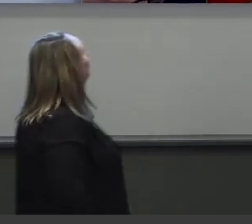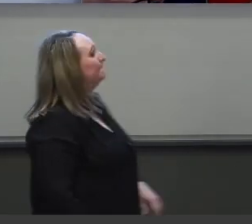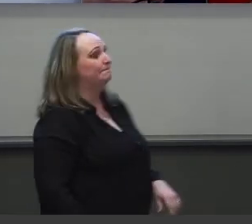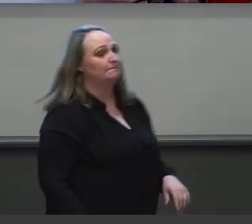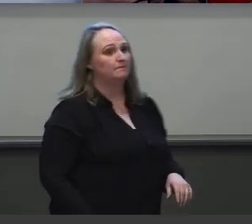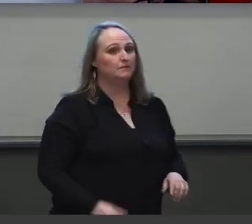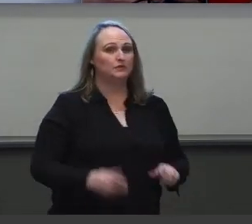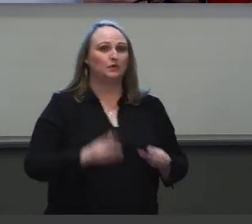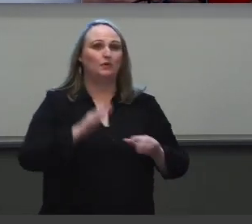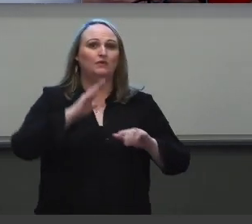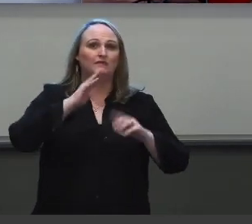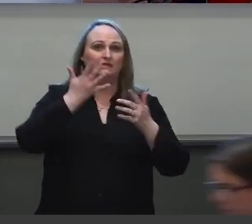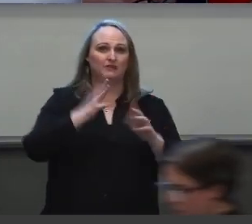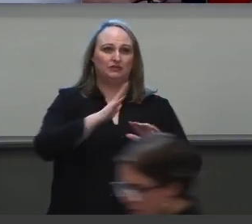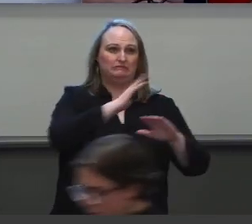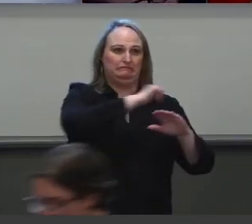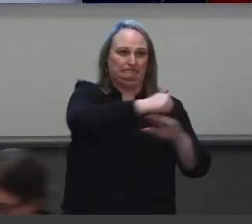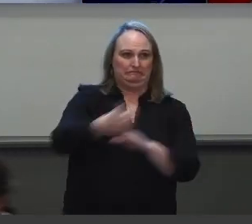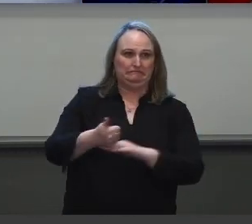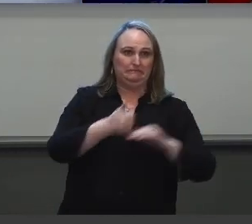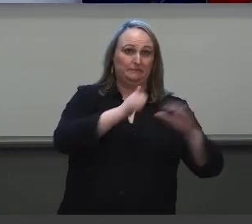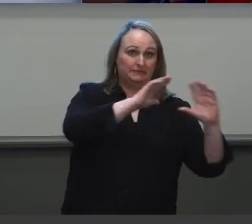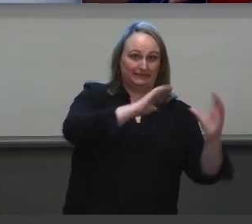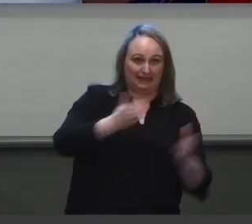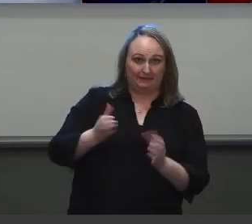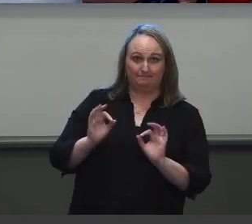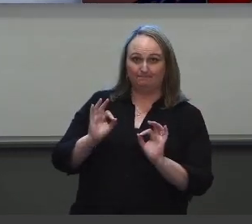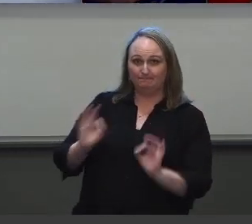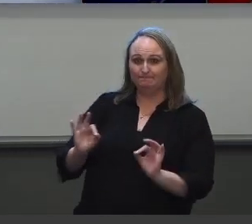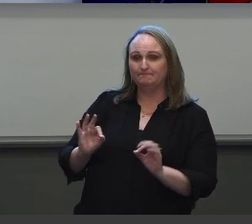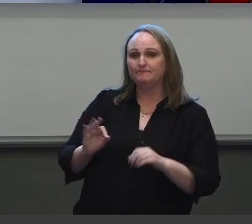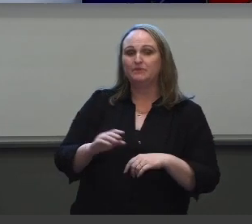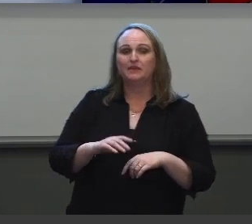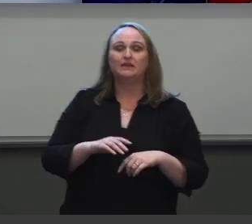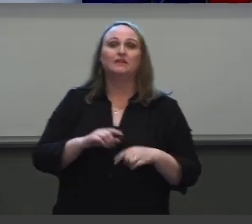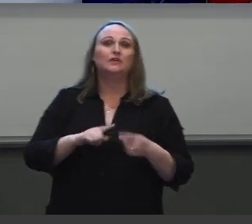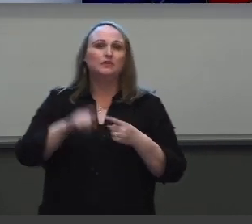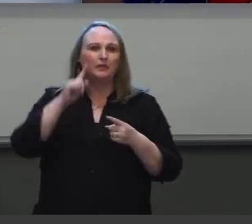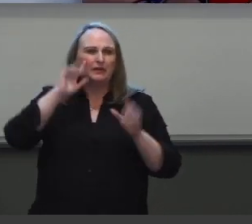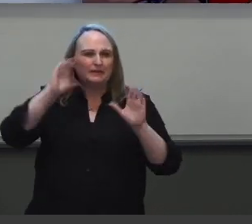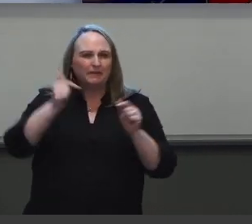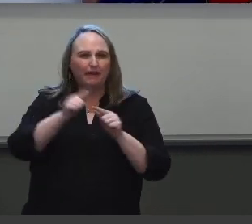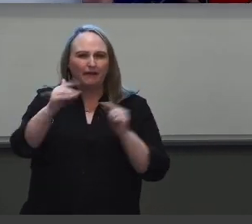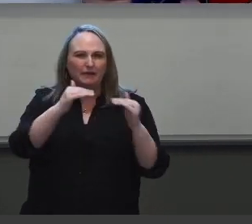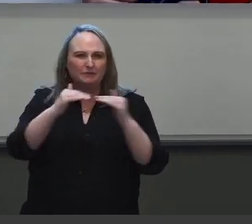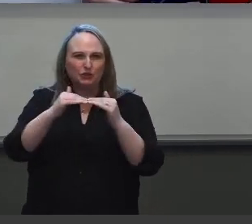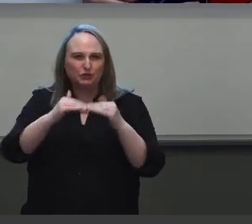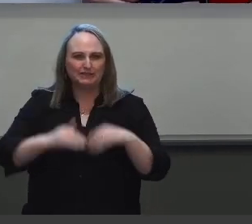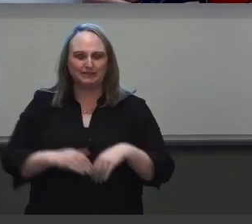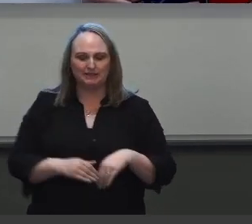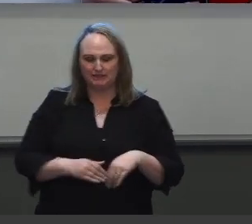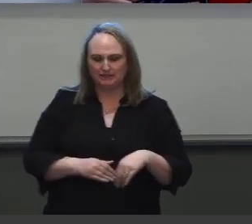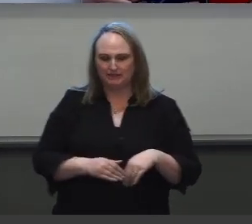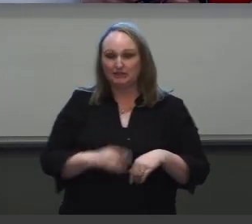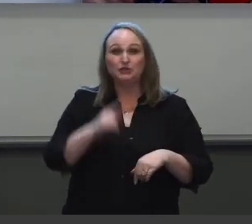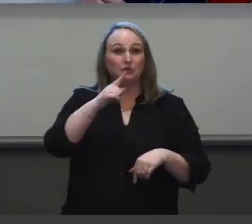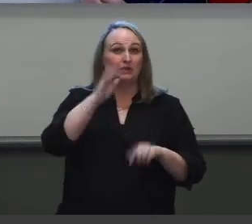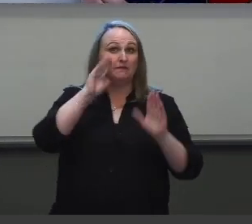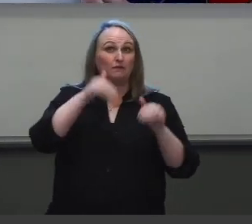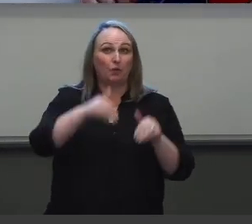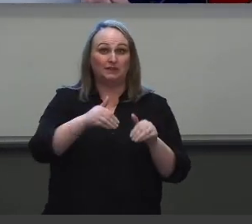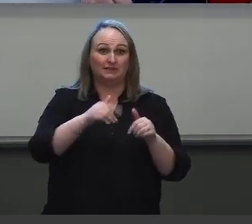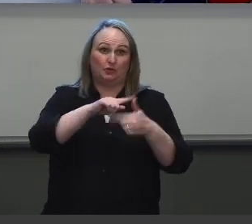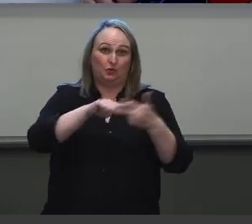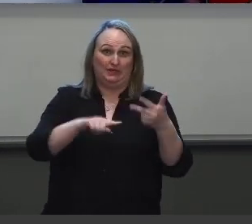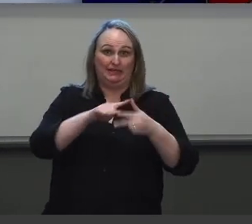explain other behaviors. So for the sake of today's talk and the theme of this these 2 days, I'm going to focus on